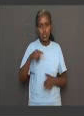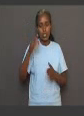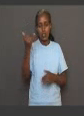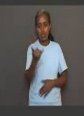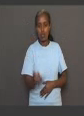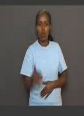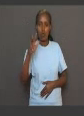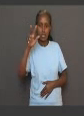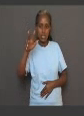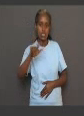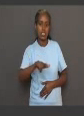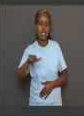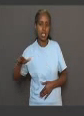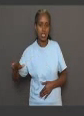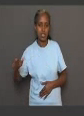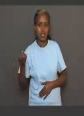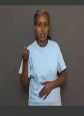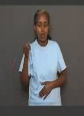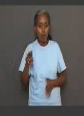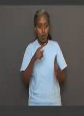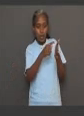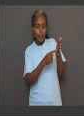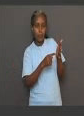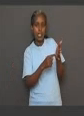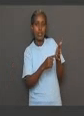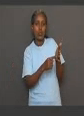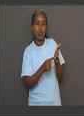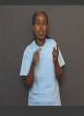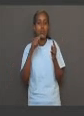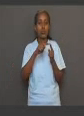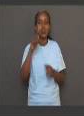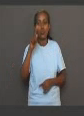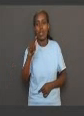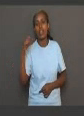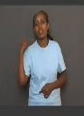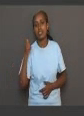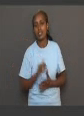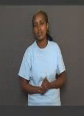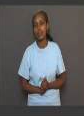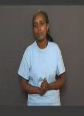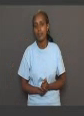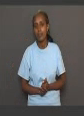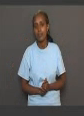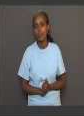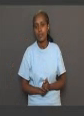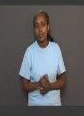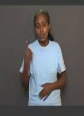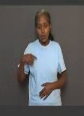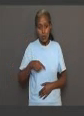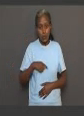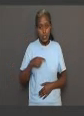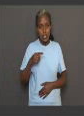three lines, all perpendicular to one another. We will